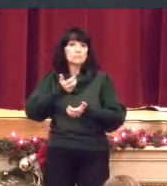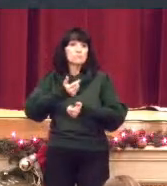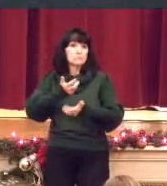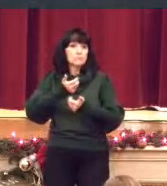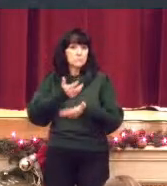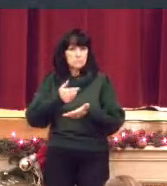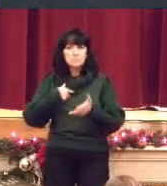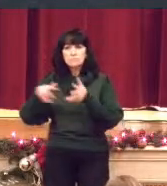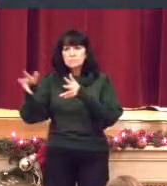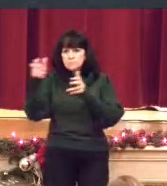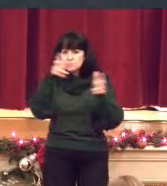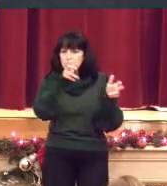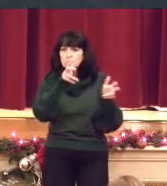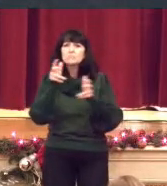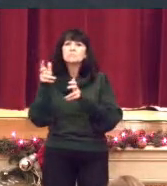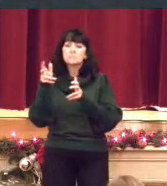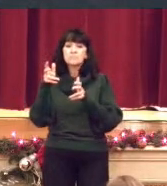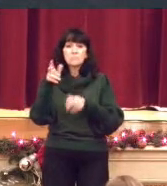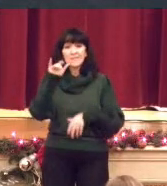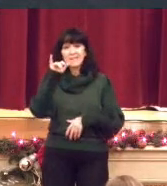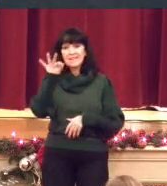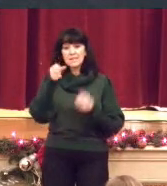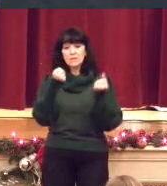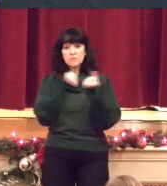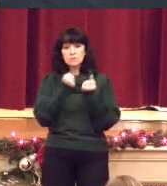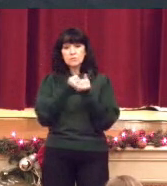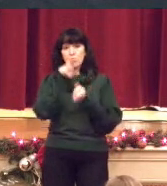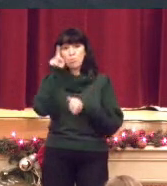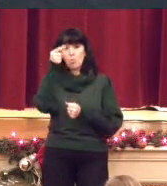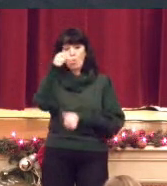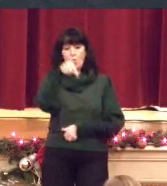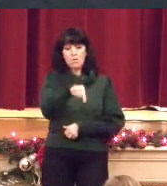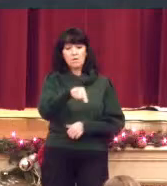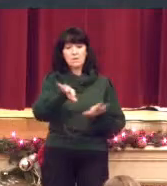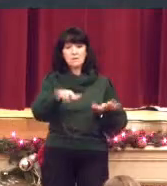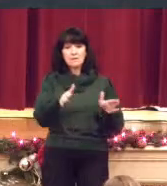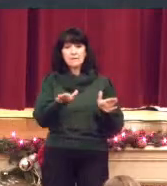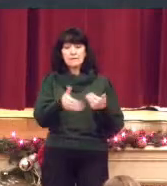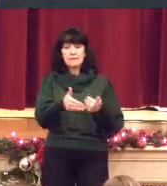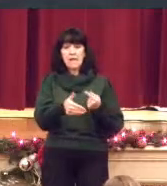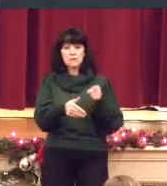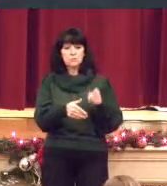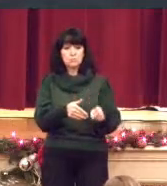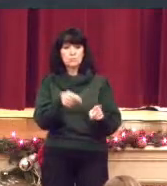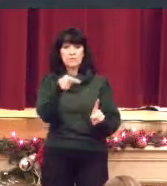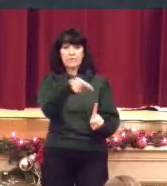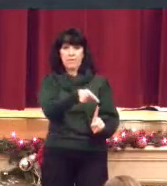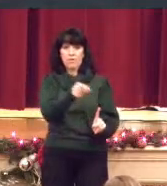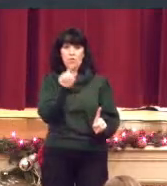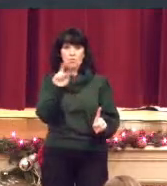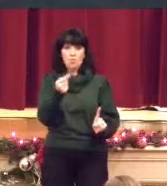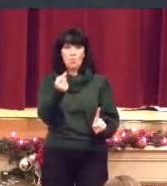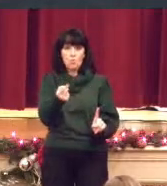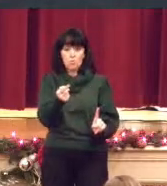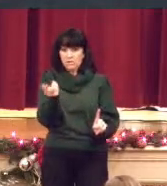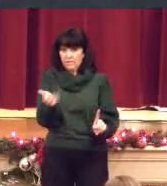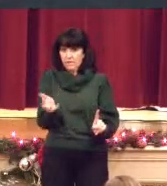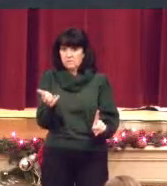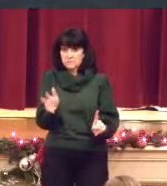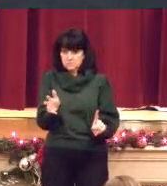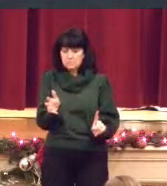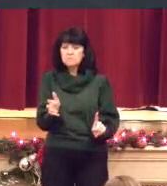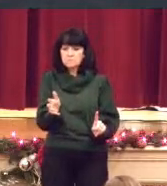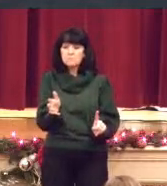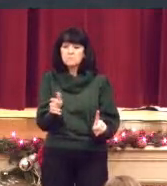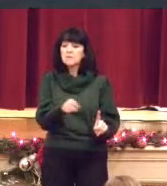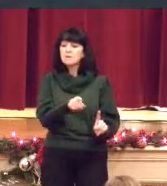just where you're saying, in the classroom, and dealing in a large part with other children in the classroom that have,